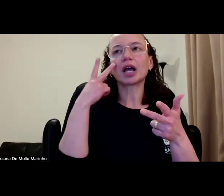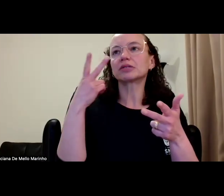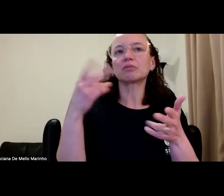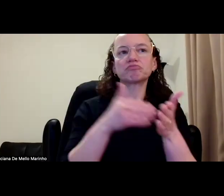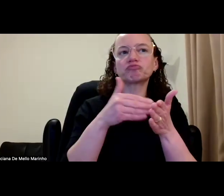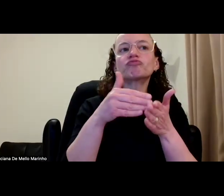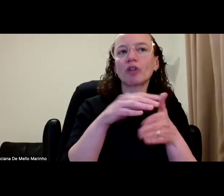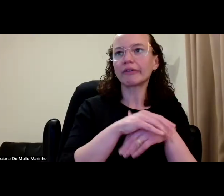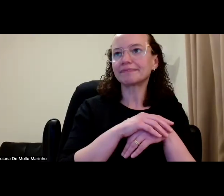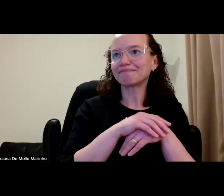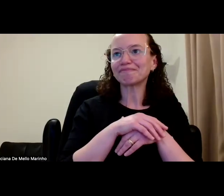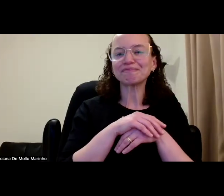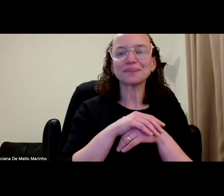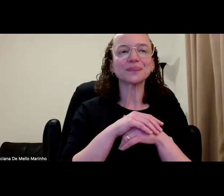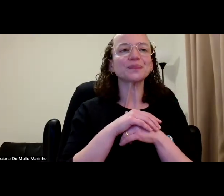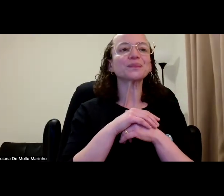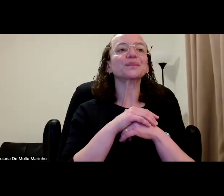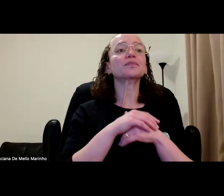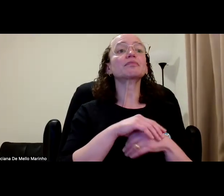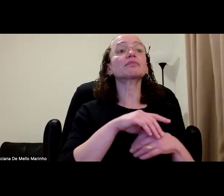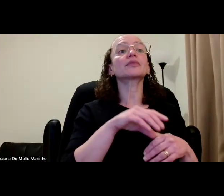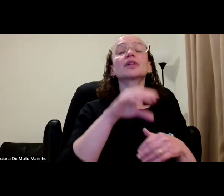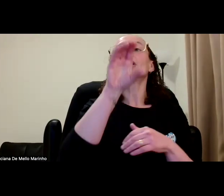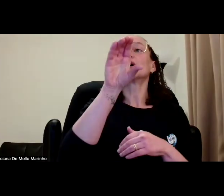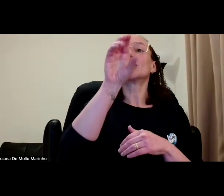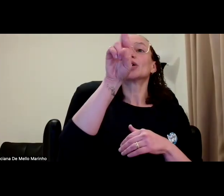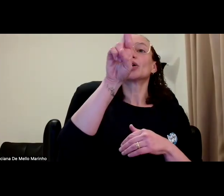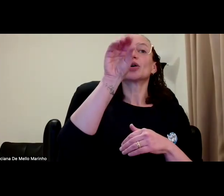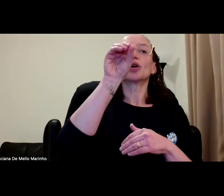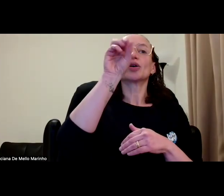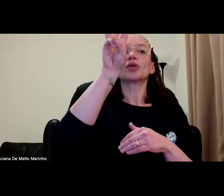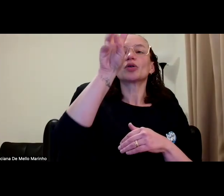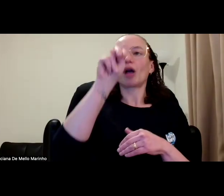So those 3 you see pretty regularly.